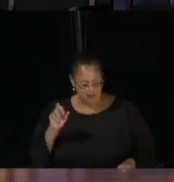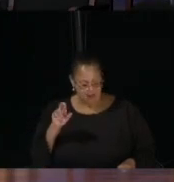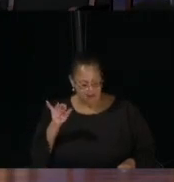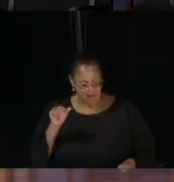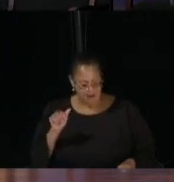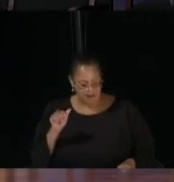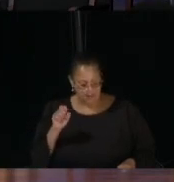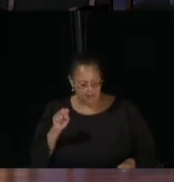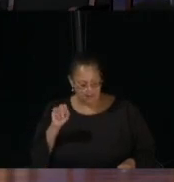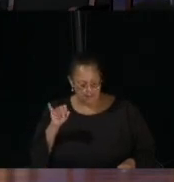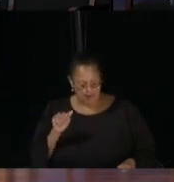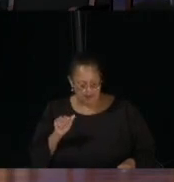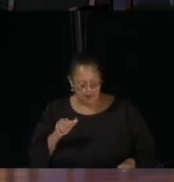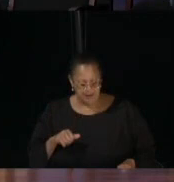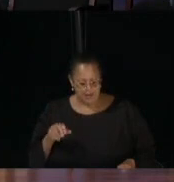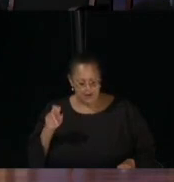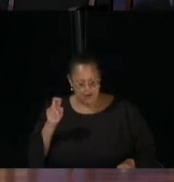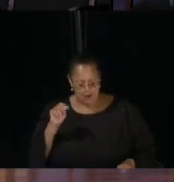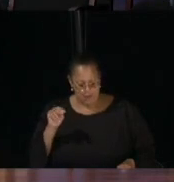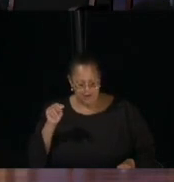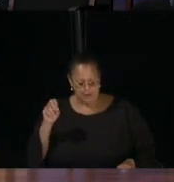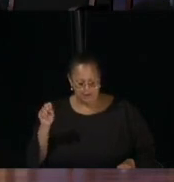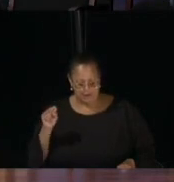Larasia Nakrimia Sims Buckner.